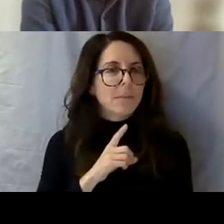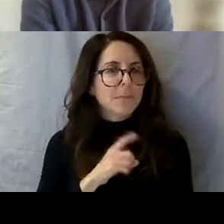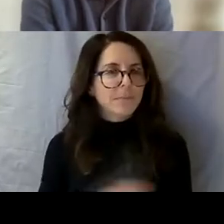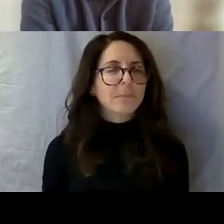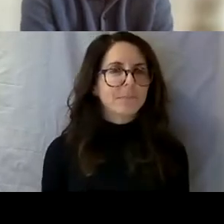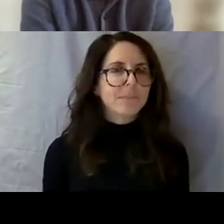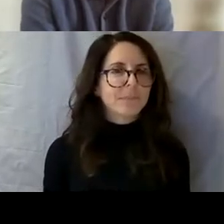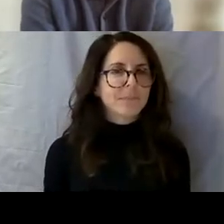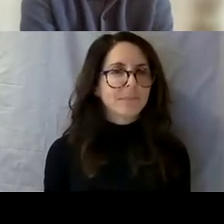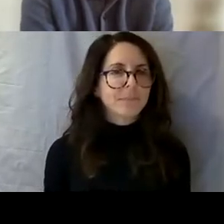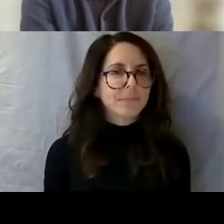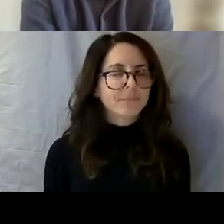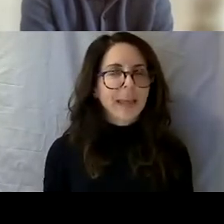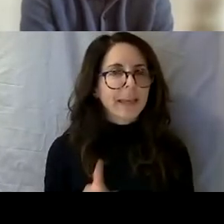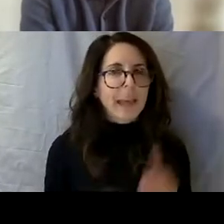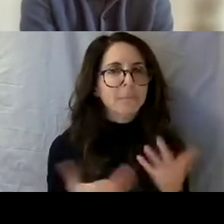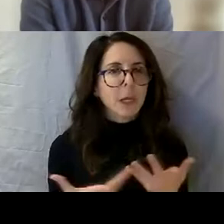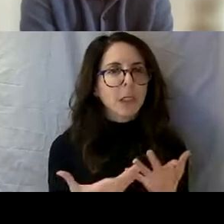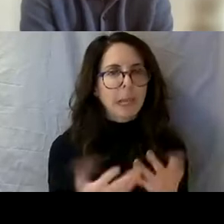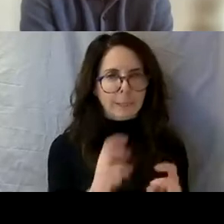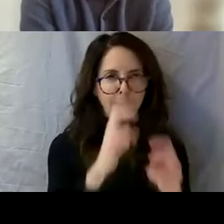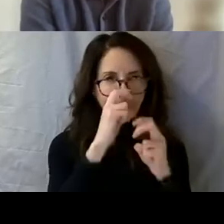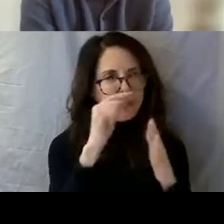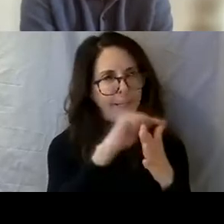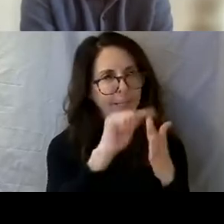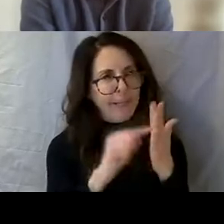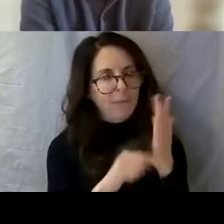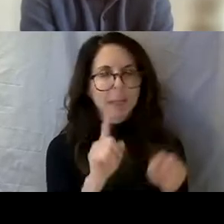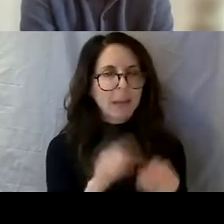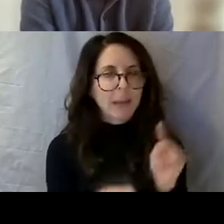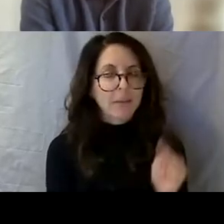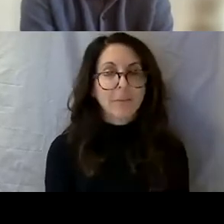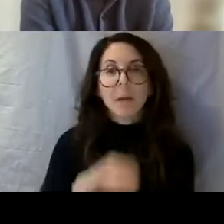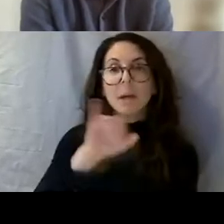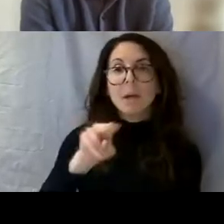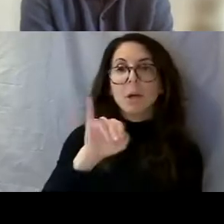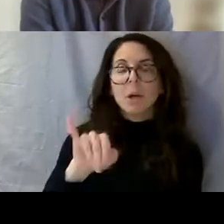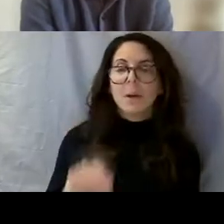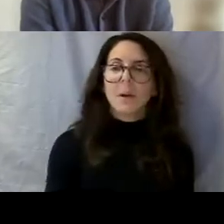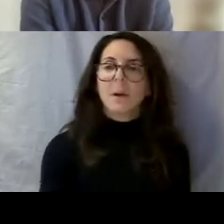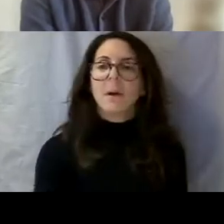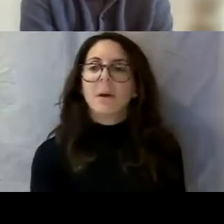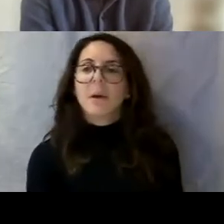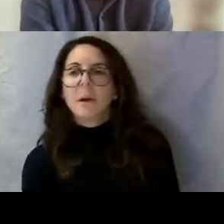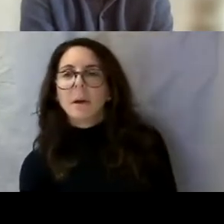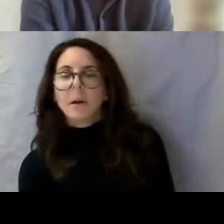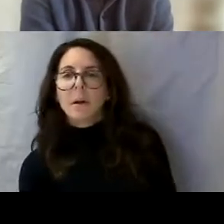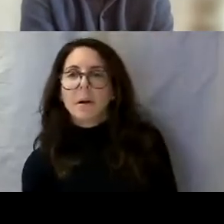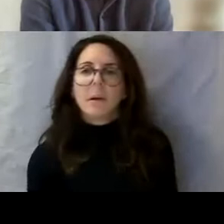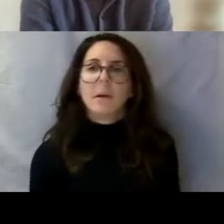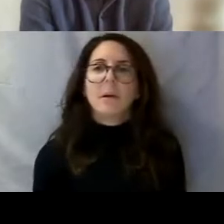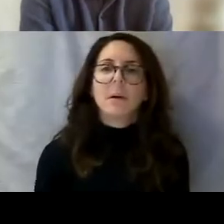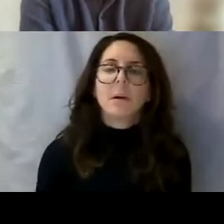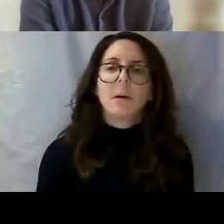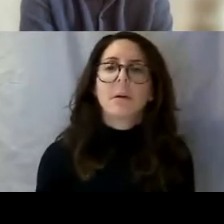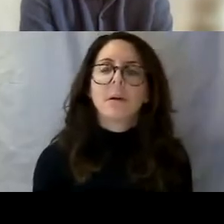it's not a recipe. So without throwing everything, without leading this conversation too